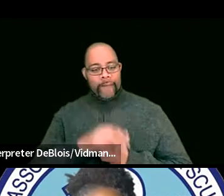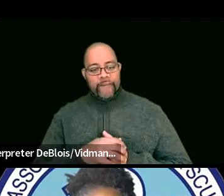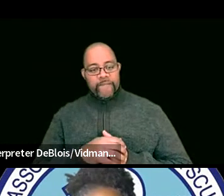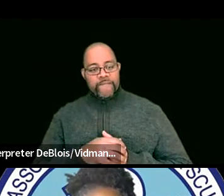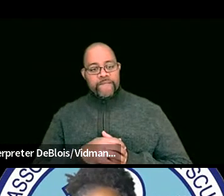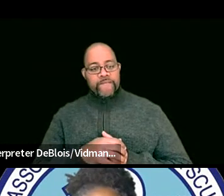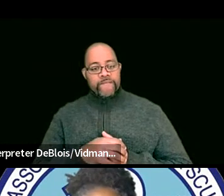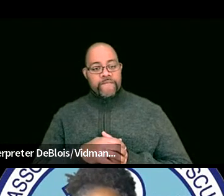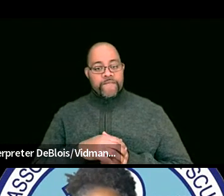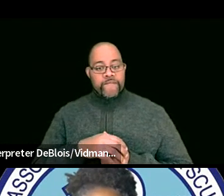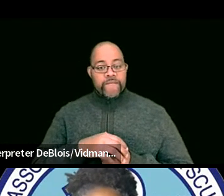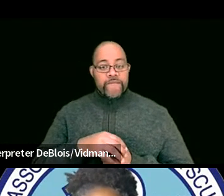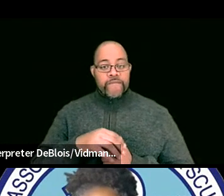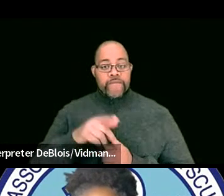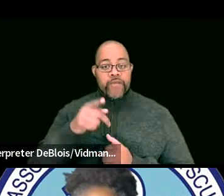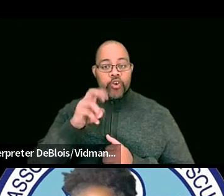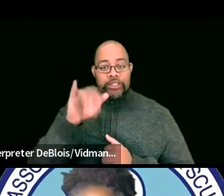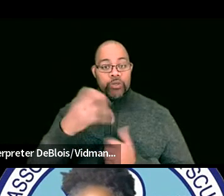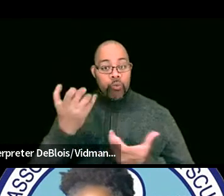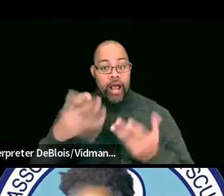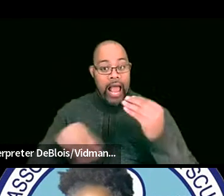Kirsty, do you have anything you wanted to add or say?